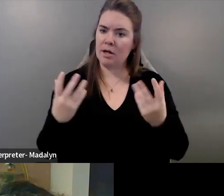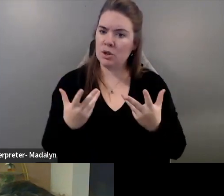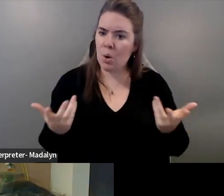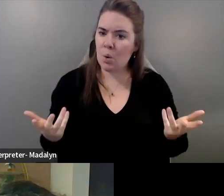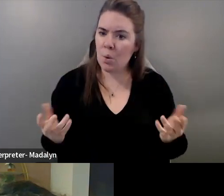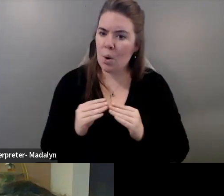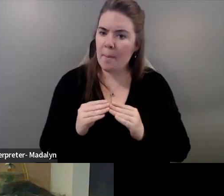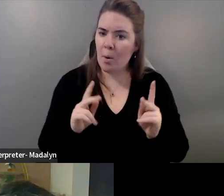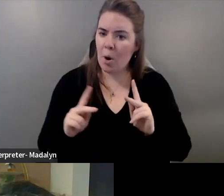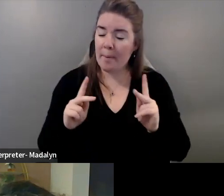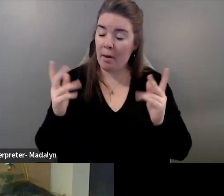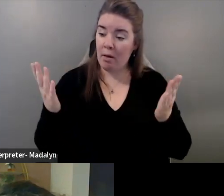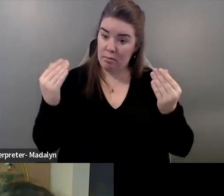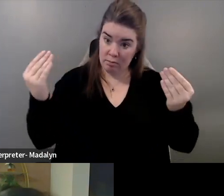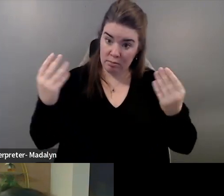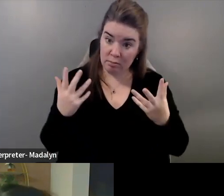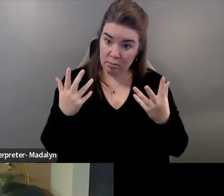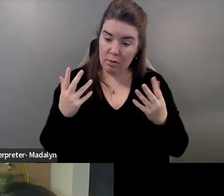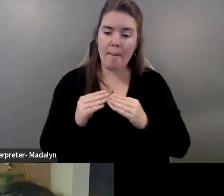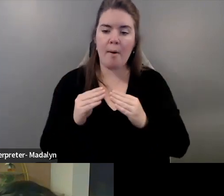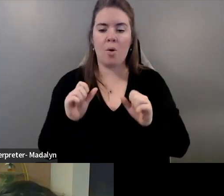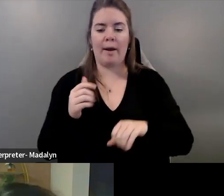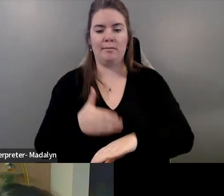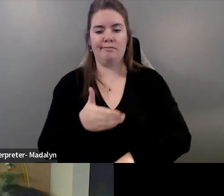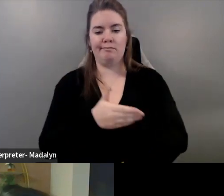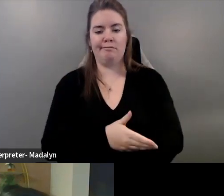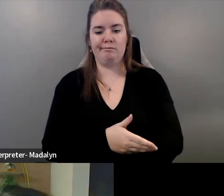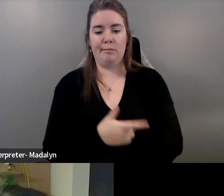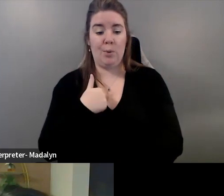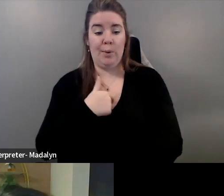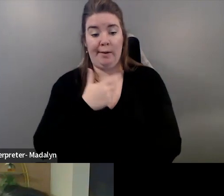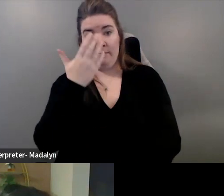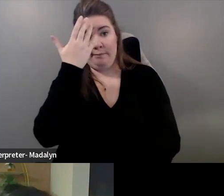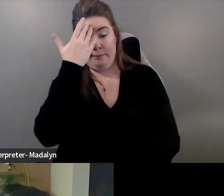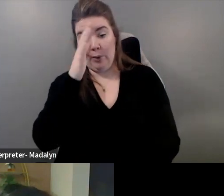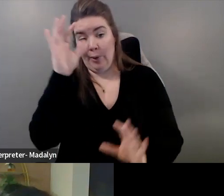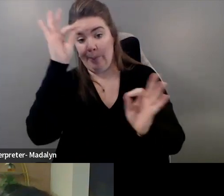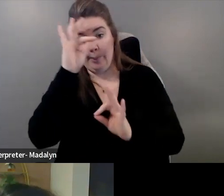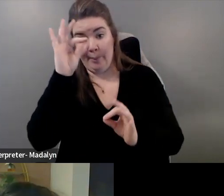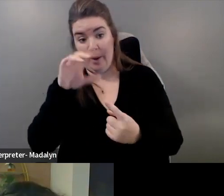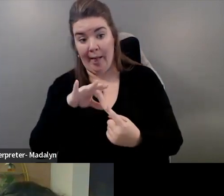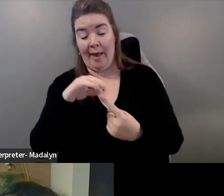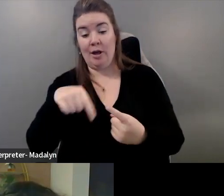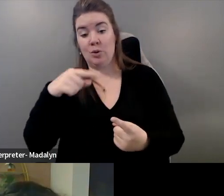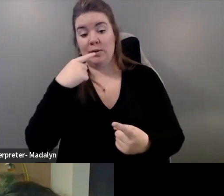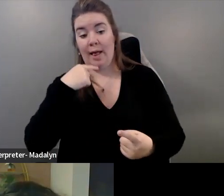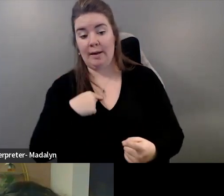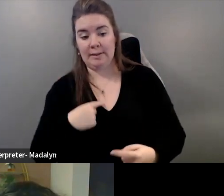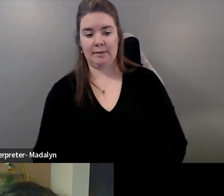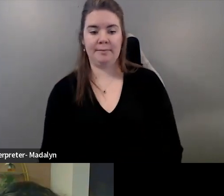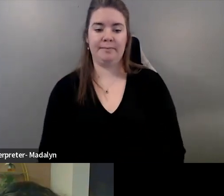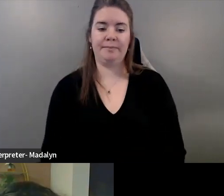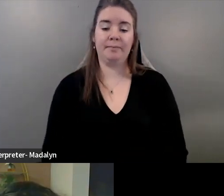more we can make sure we're doing the right things for our state. We're not going to know if y'all don't tell us. Get to know your SILC members and